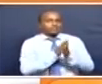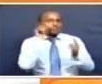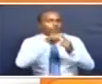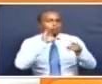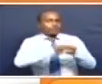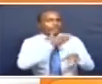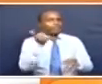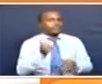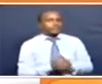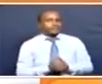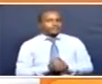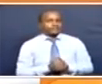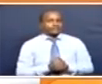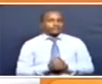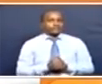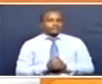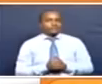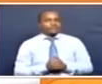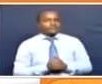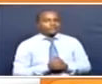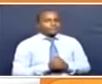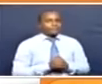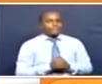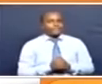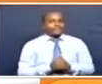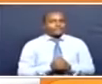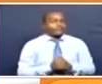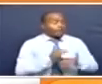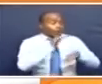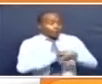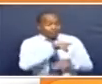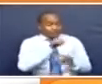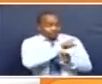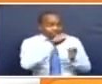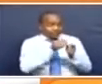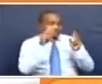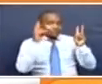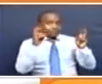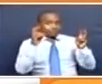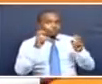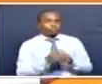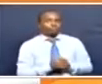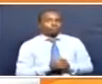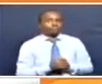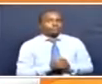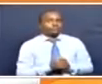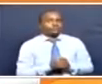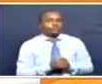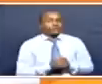this, candidate, yes. It, yes. On this particular matter, the peculiarities of Tharaka Nithi